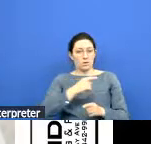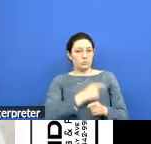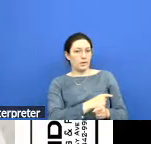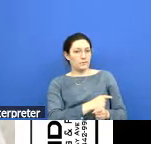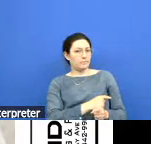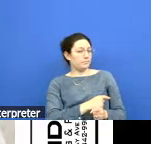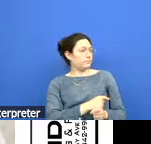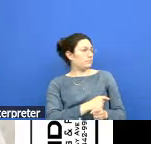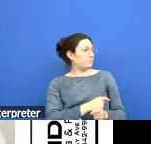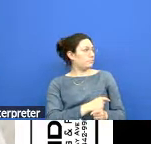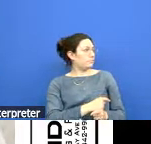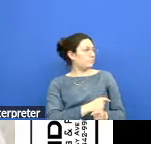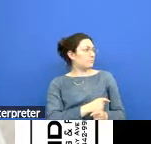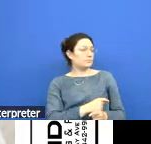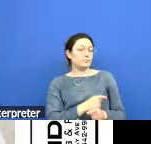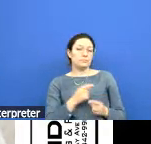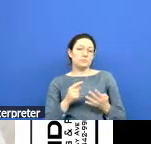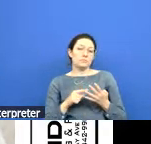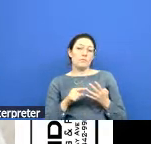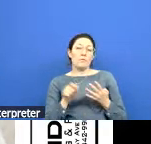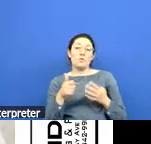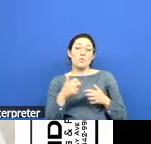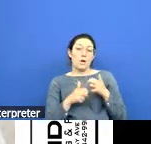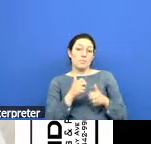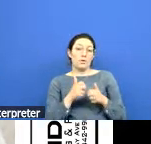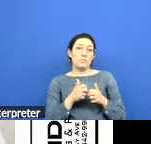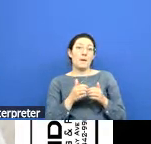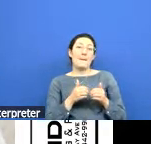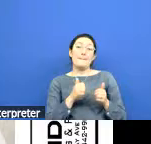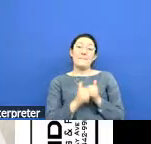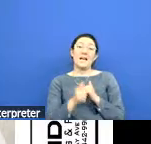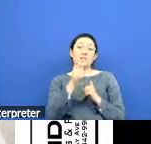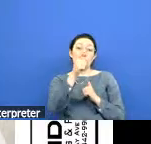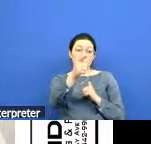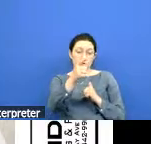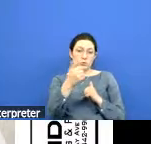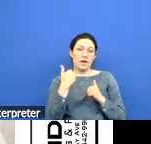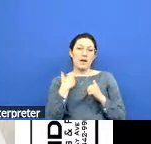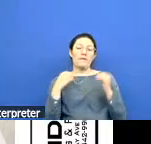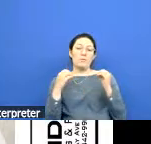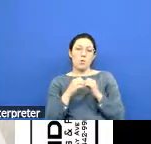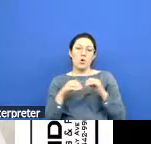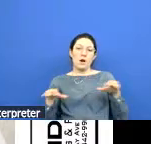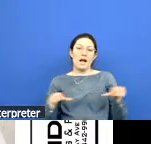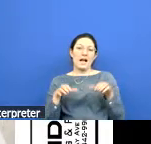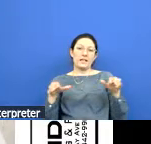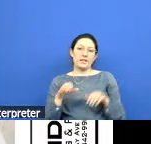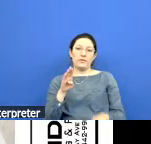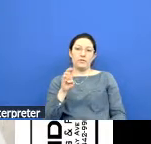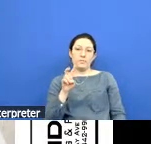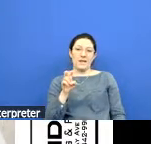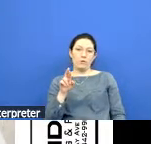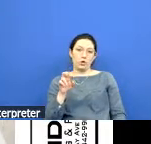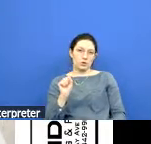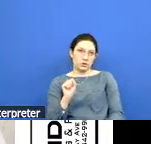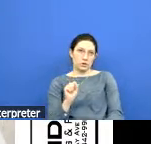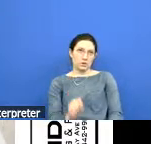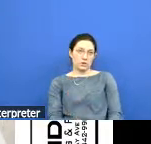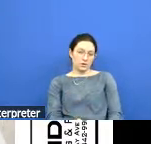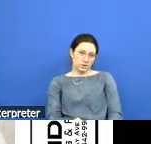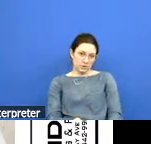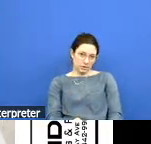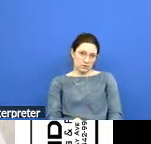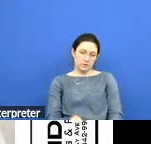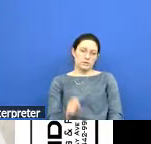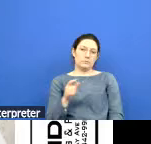one of the other problems you have is downstream from you, there are a number of very active beavers. And they dam